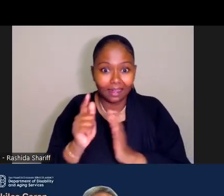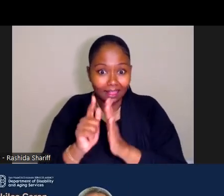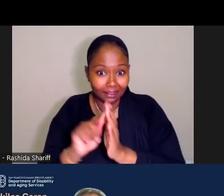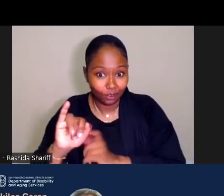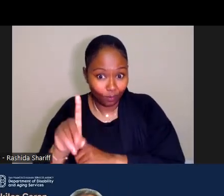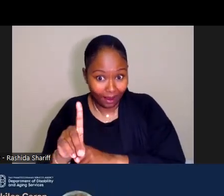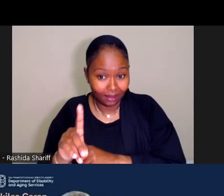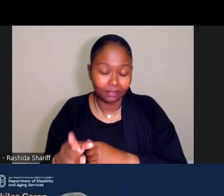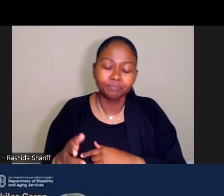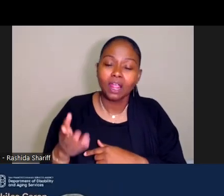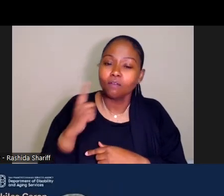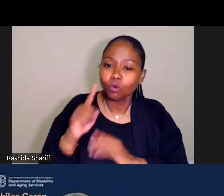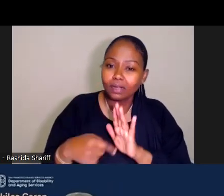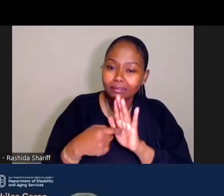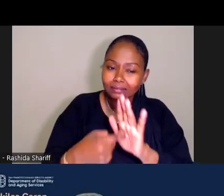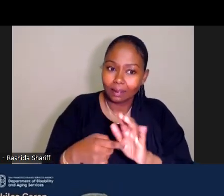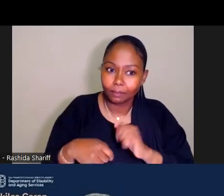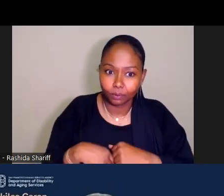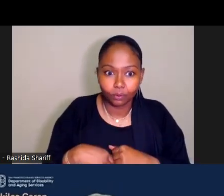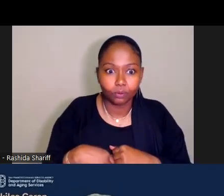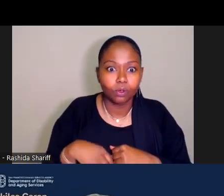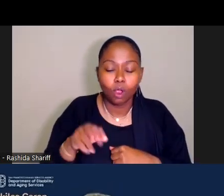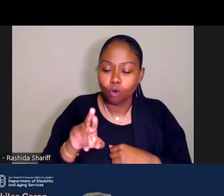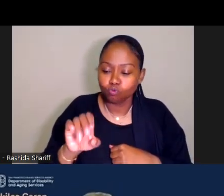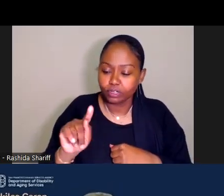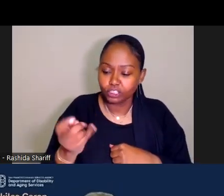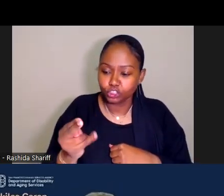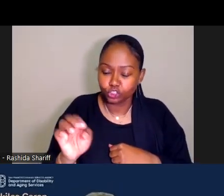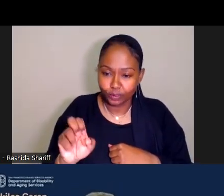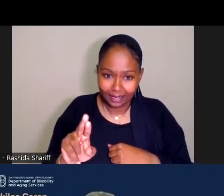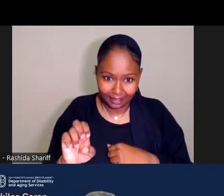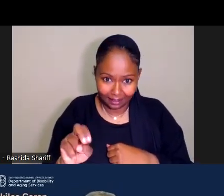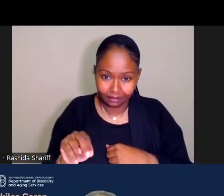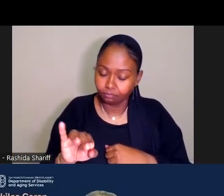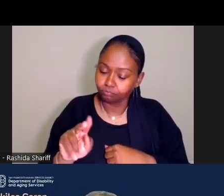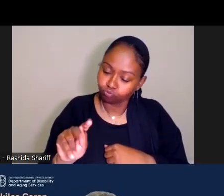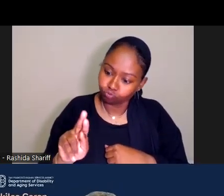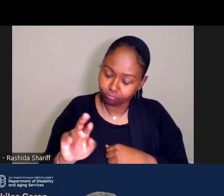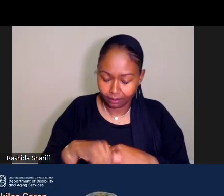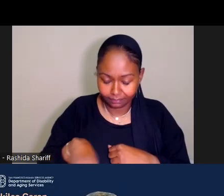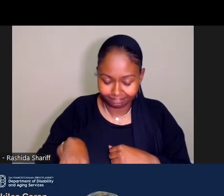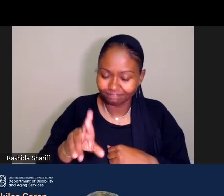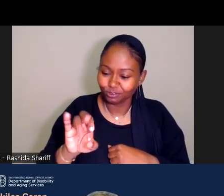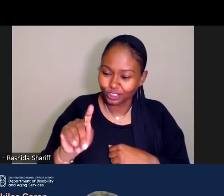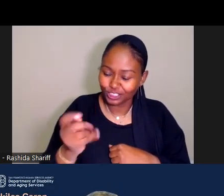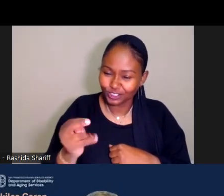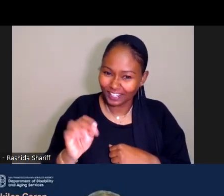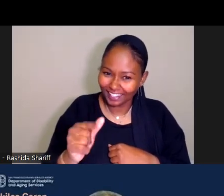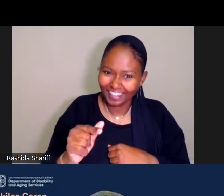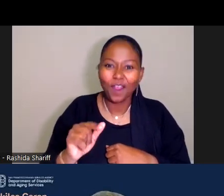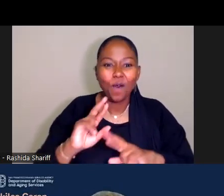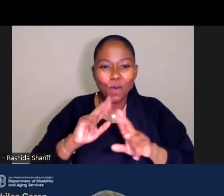an example it is with restraining orders, for example, and how to pursue some of these